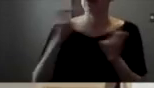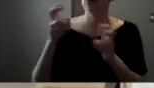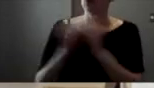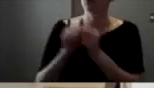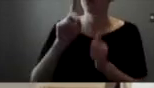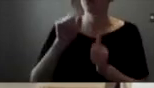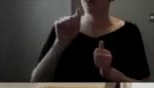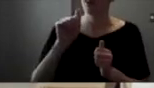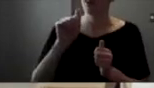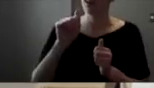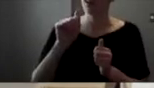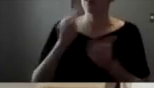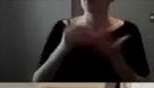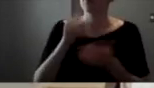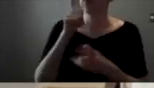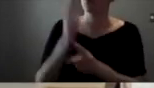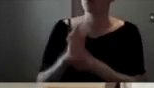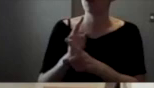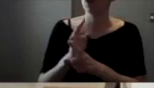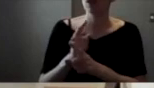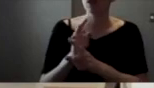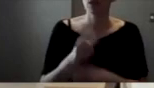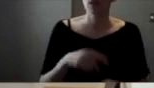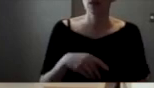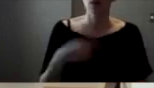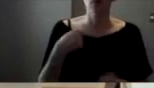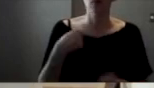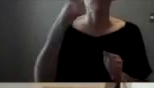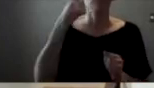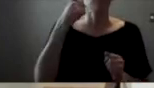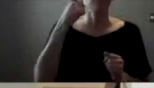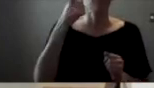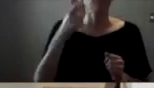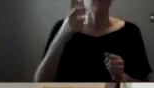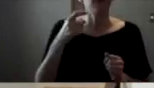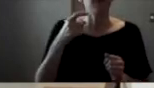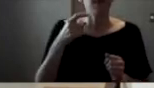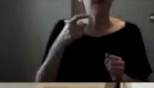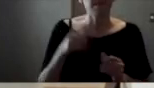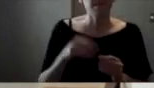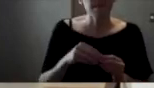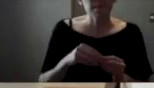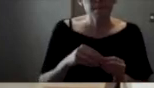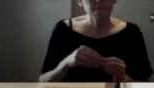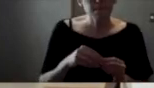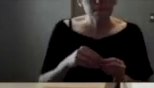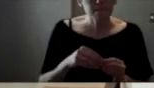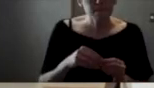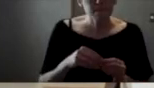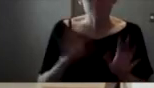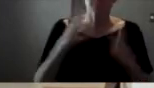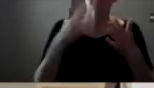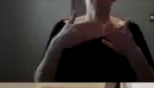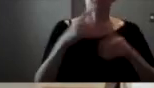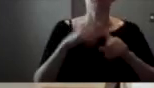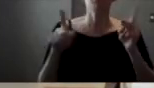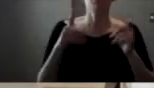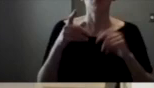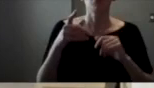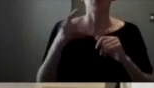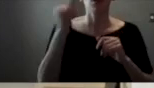see that we perhaps suspect that going forward we might see a bigger change. But if you look at uptick,